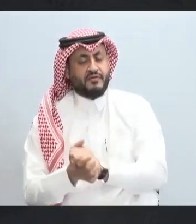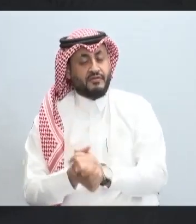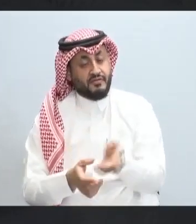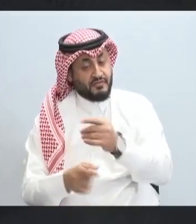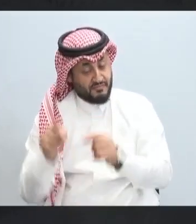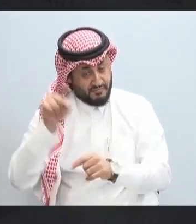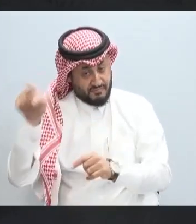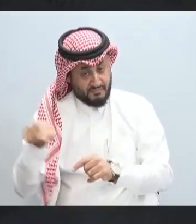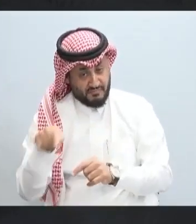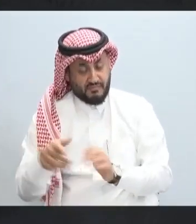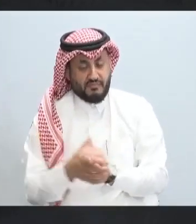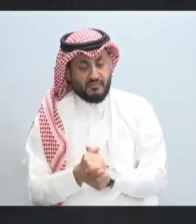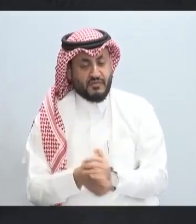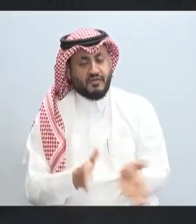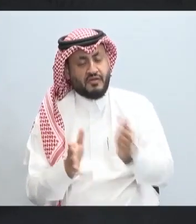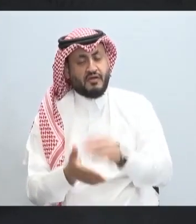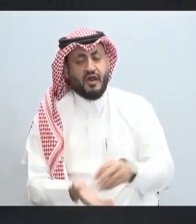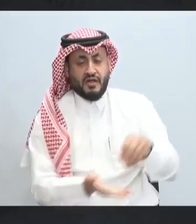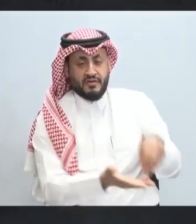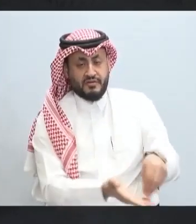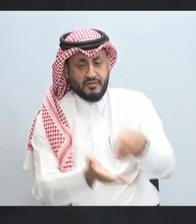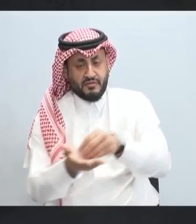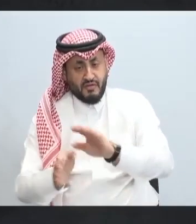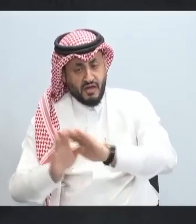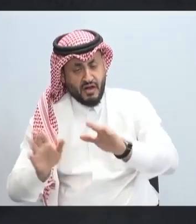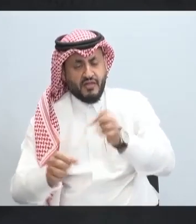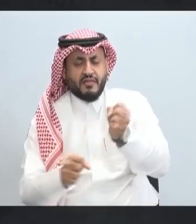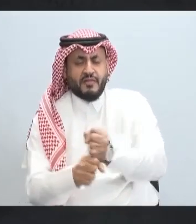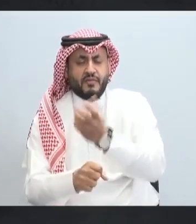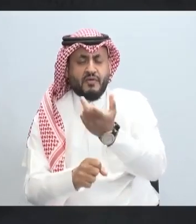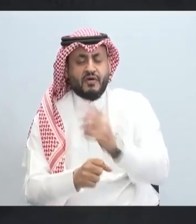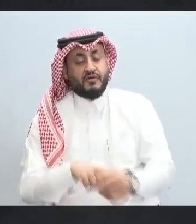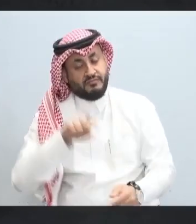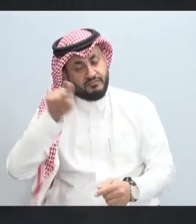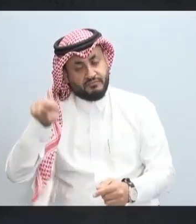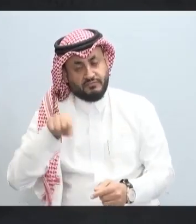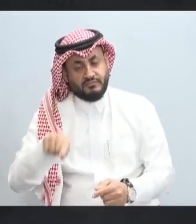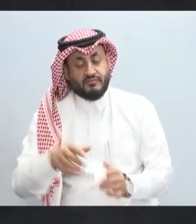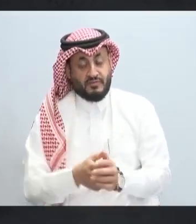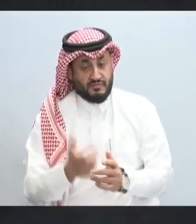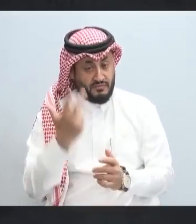to sit in the waiting area, we can ask another question. And when we are in the